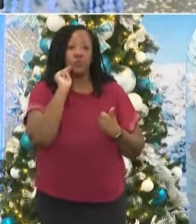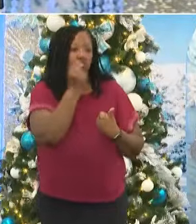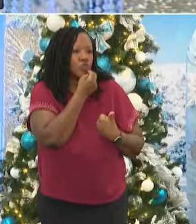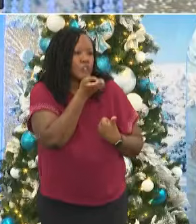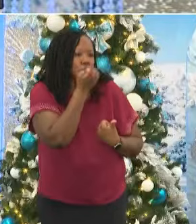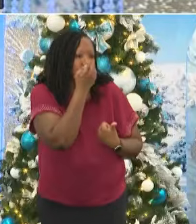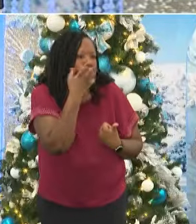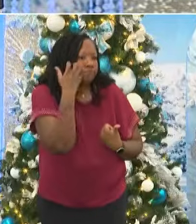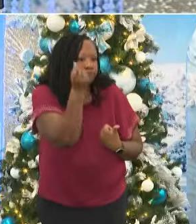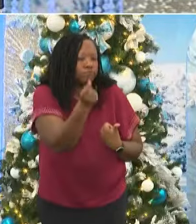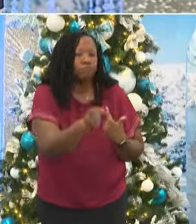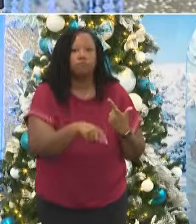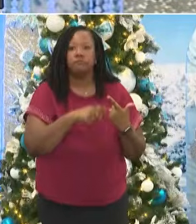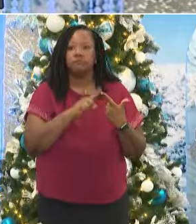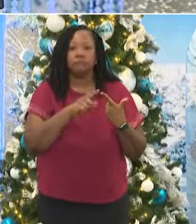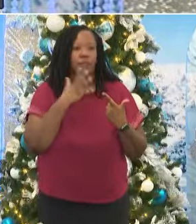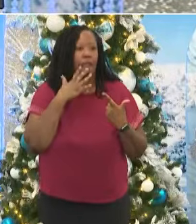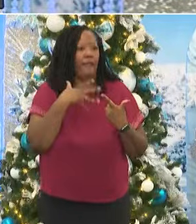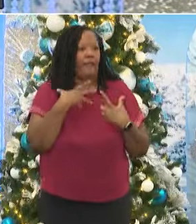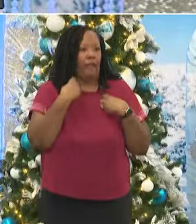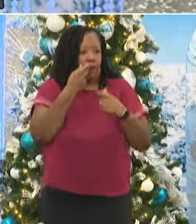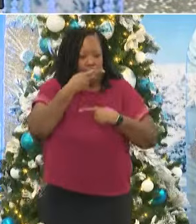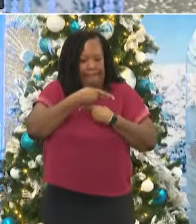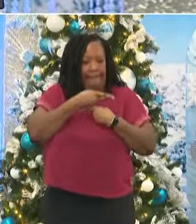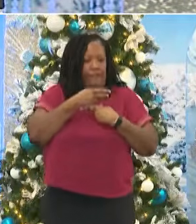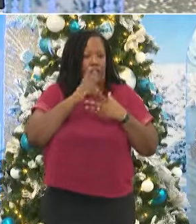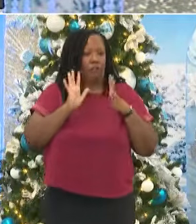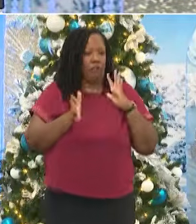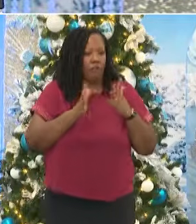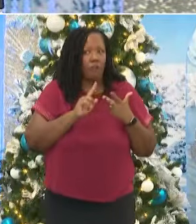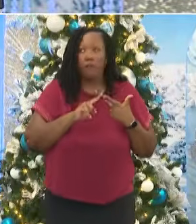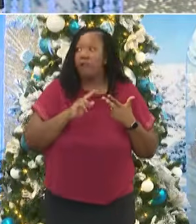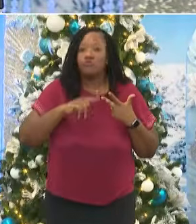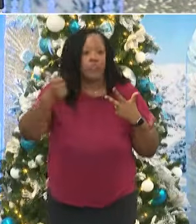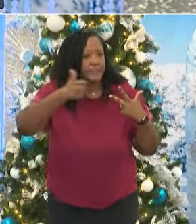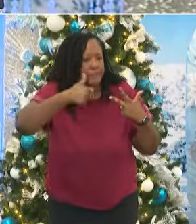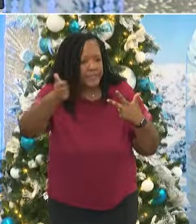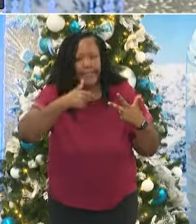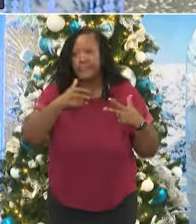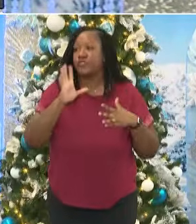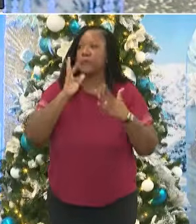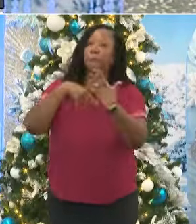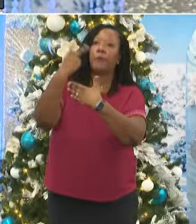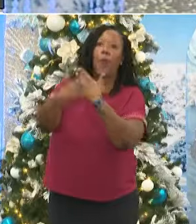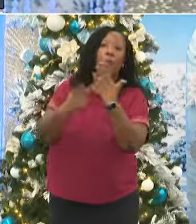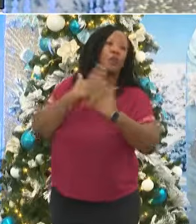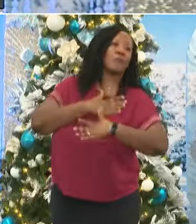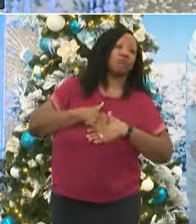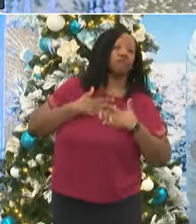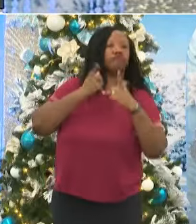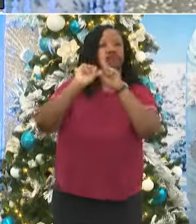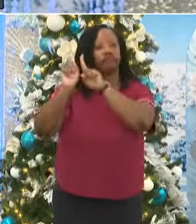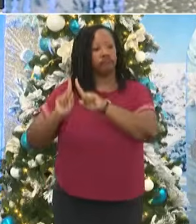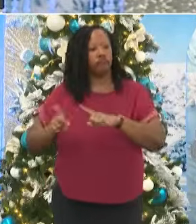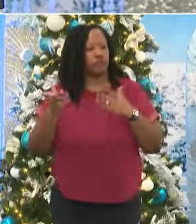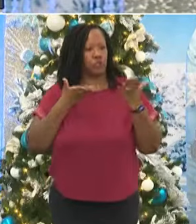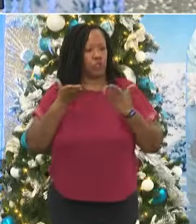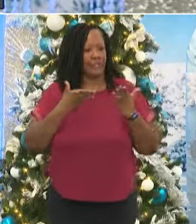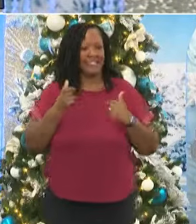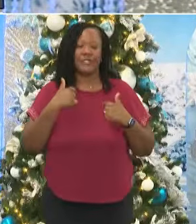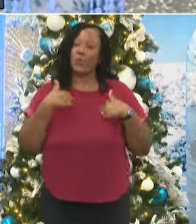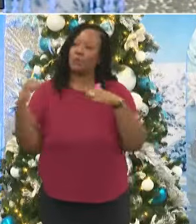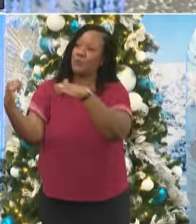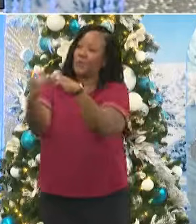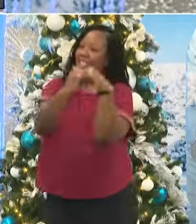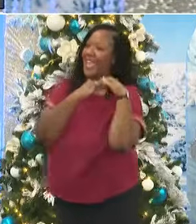services, health care, transportation, programs, and services. So together, we